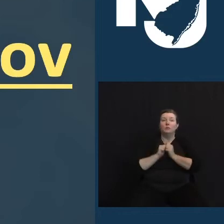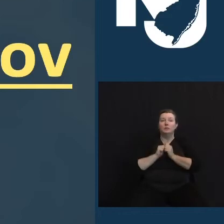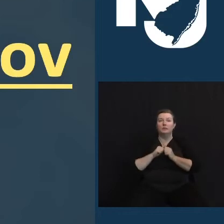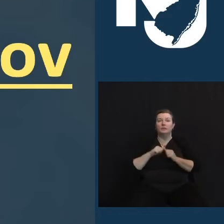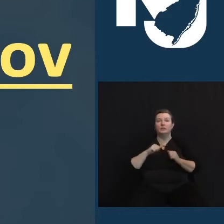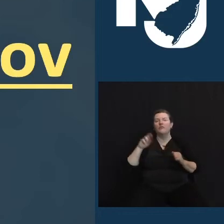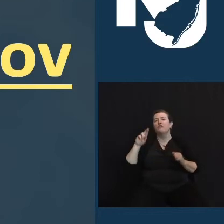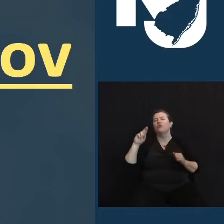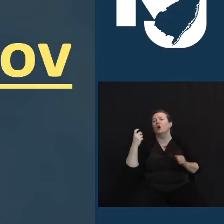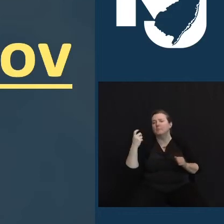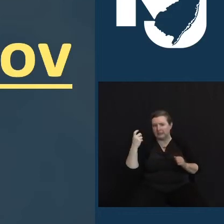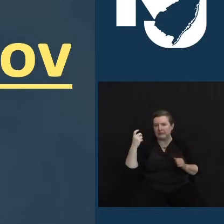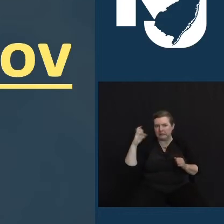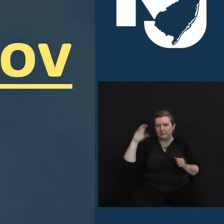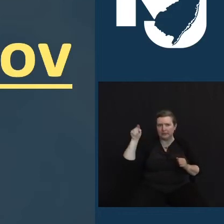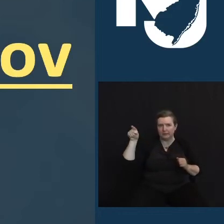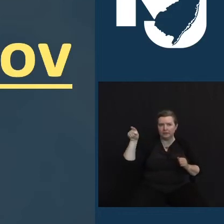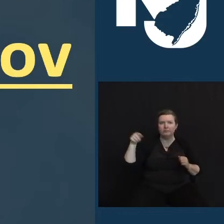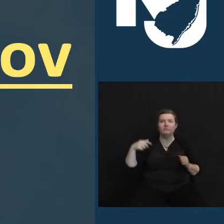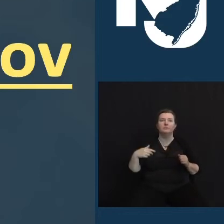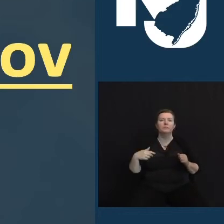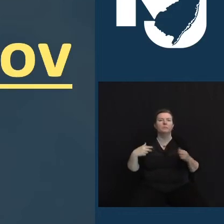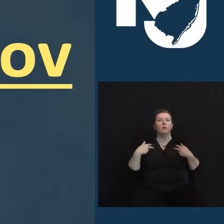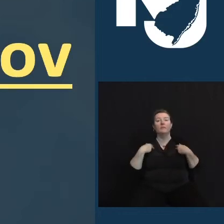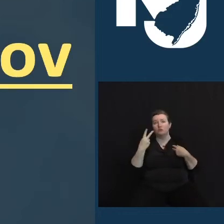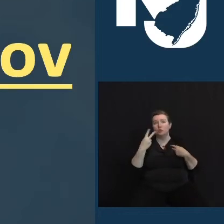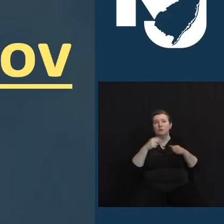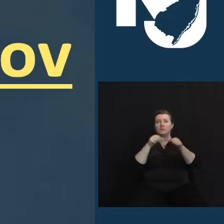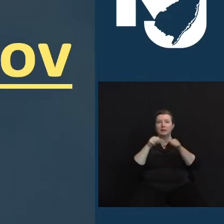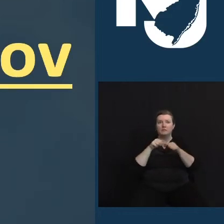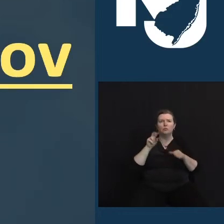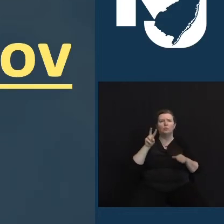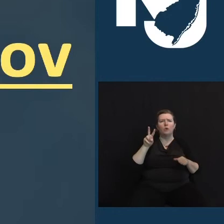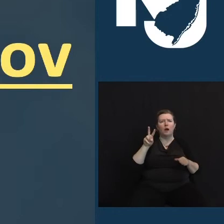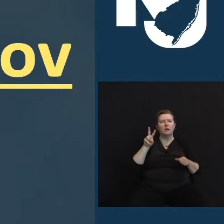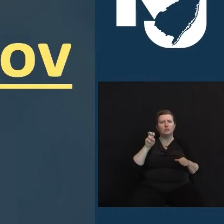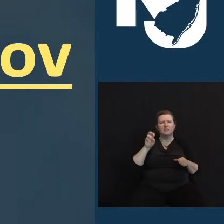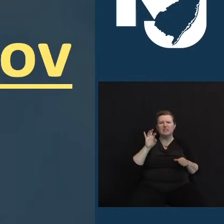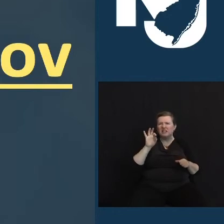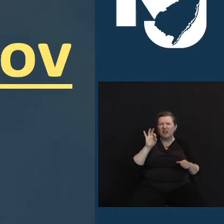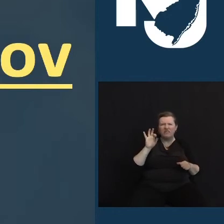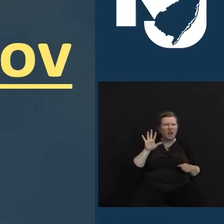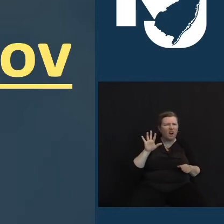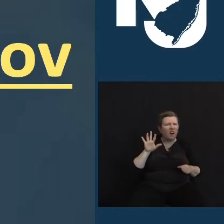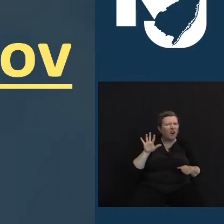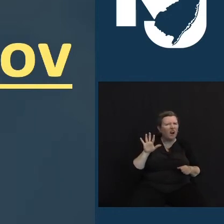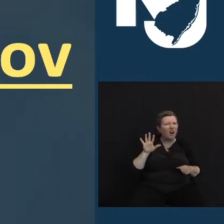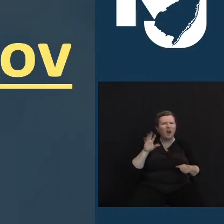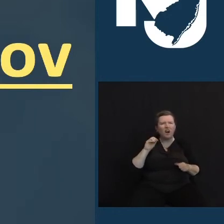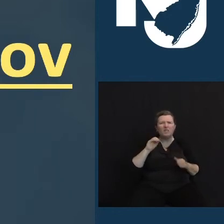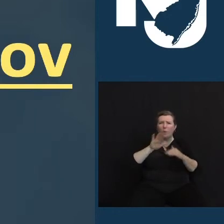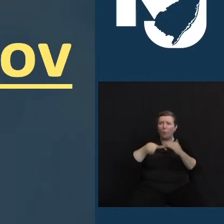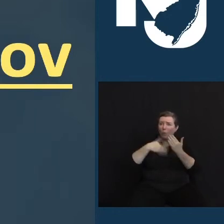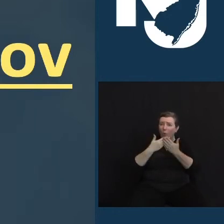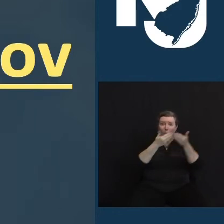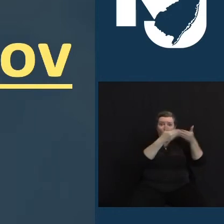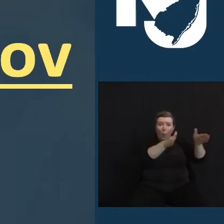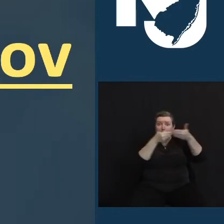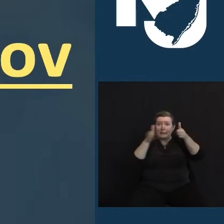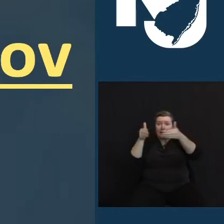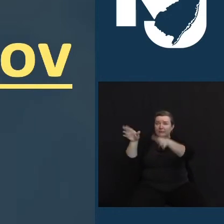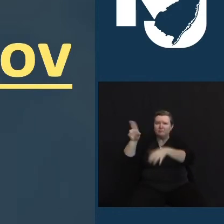have 259 points of distribution, 165 of which are already open as we sit here today, and the others are in the process of being